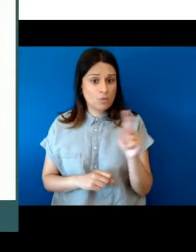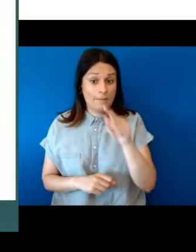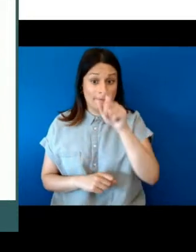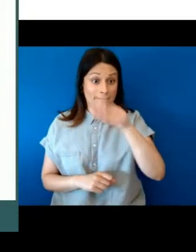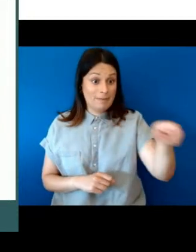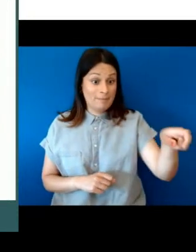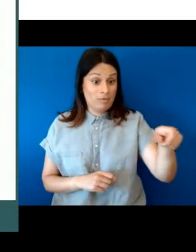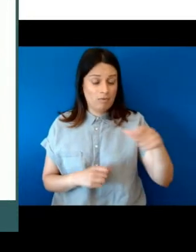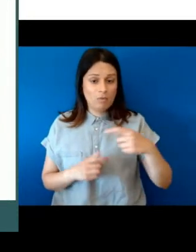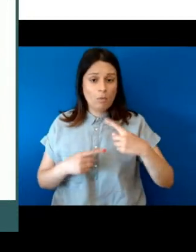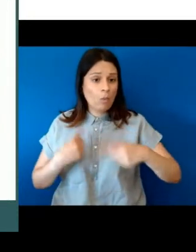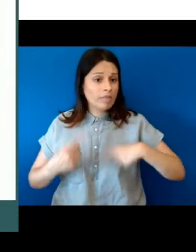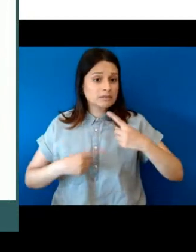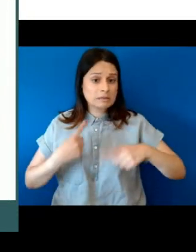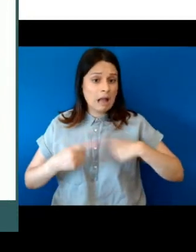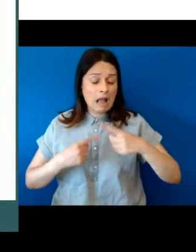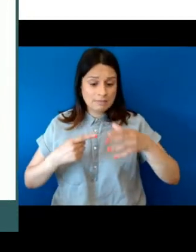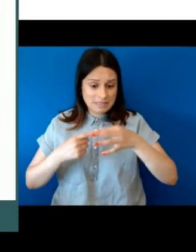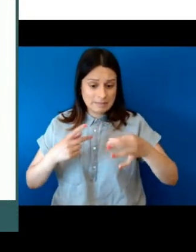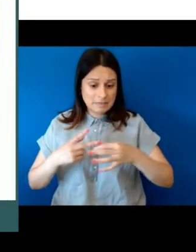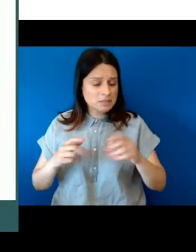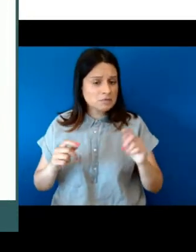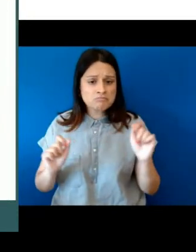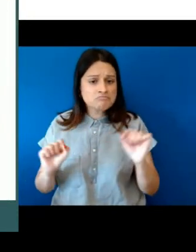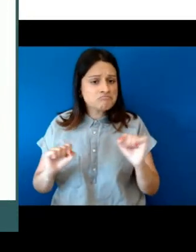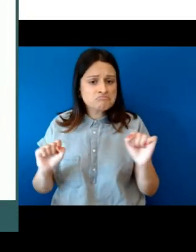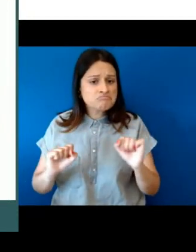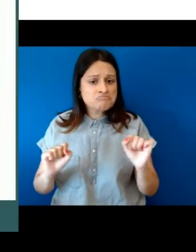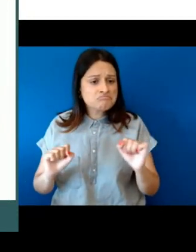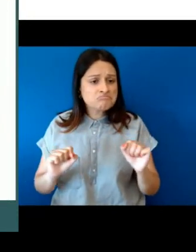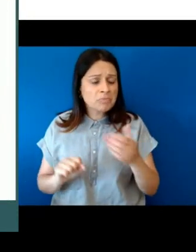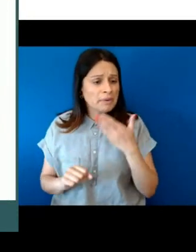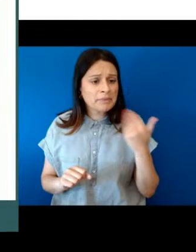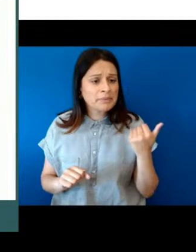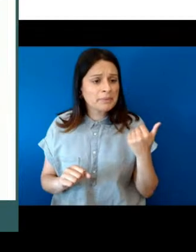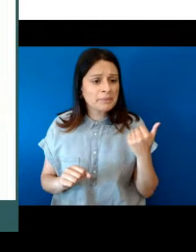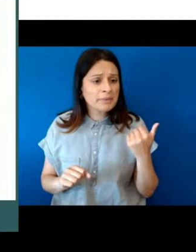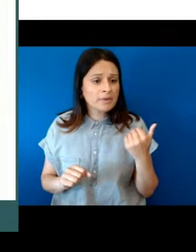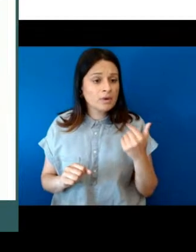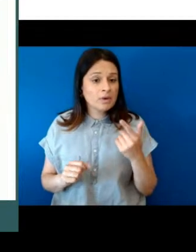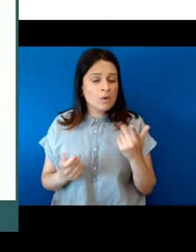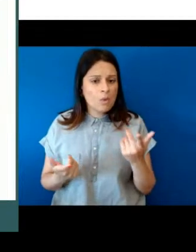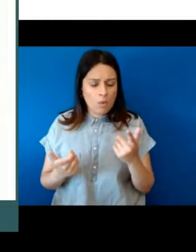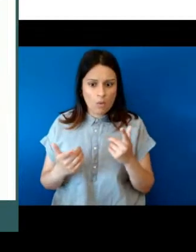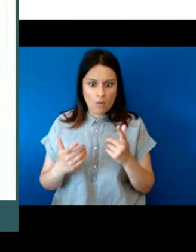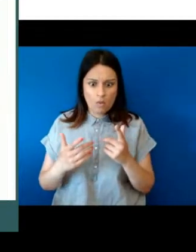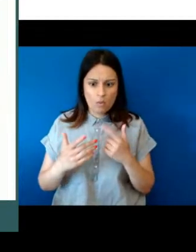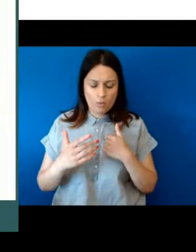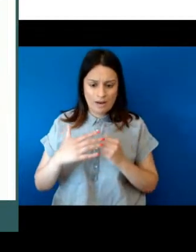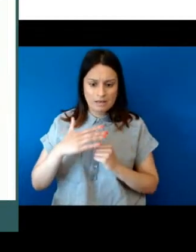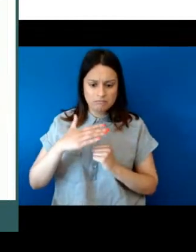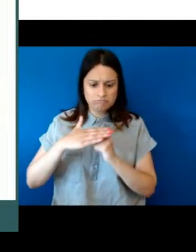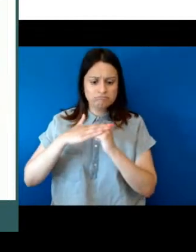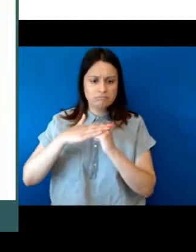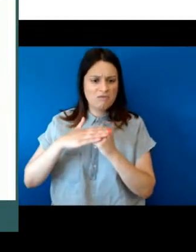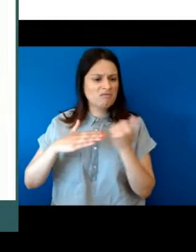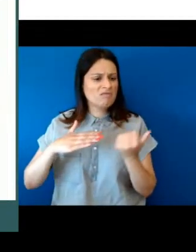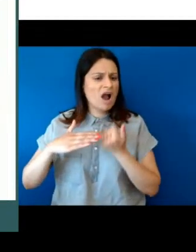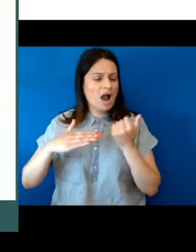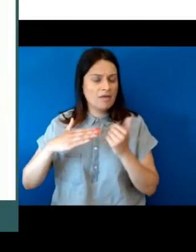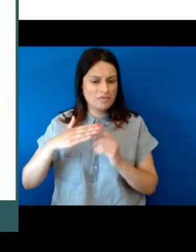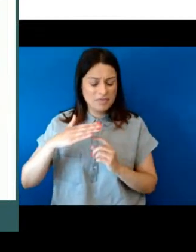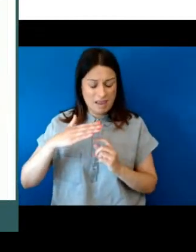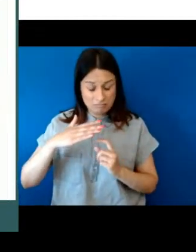time, but maybe when there is that threshold has been breached and reached, then that's when they